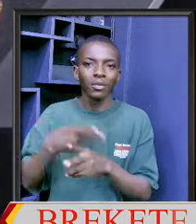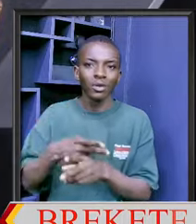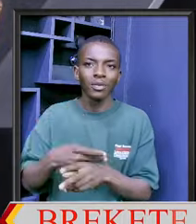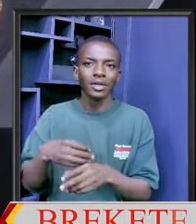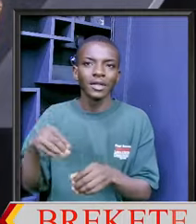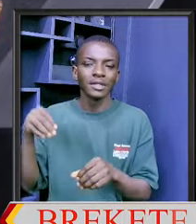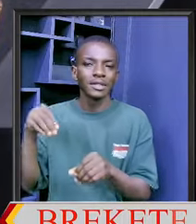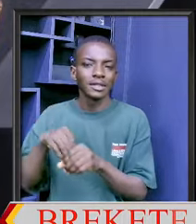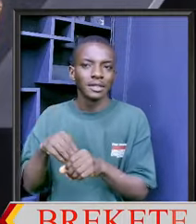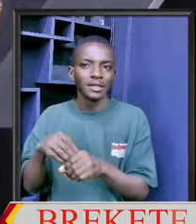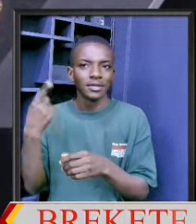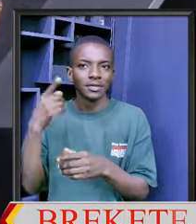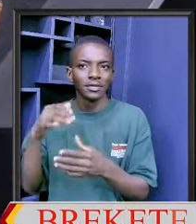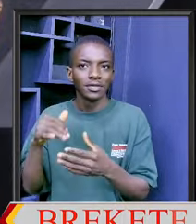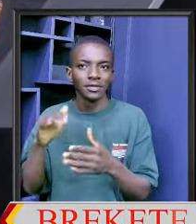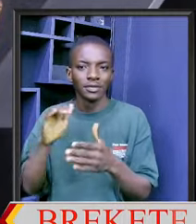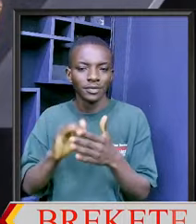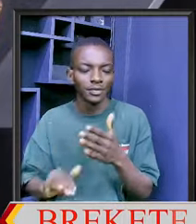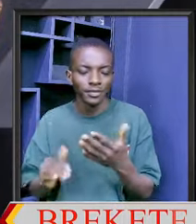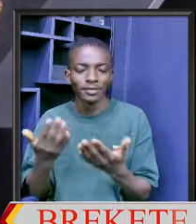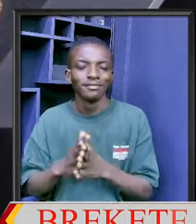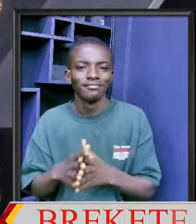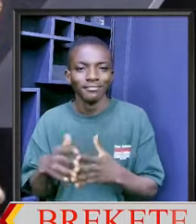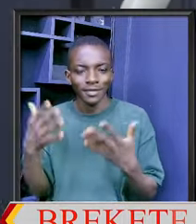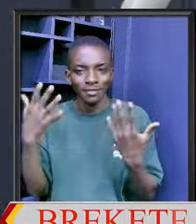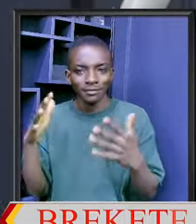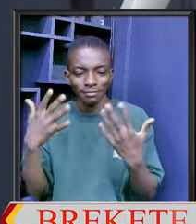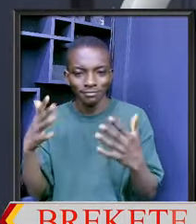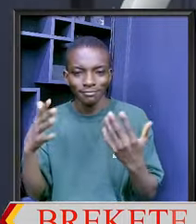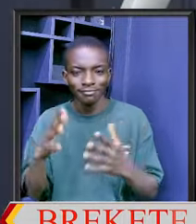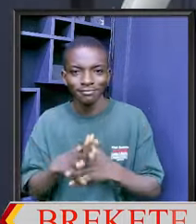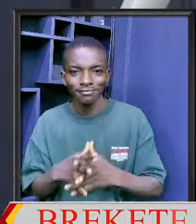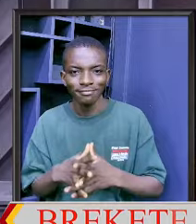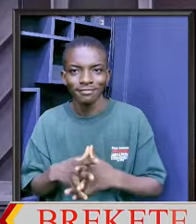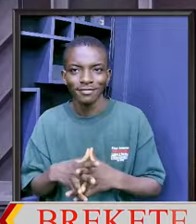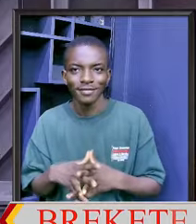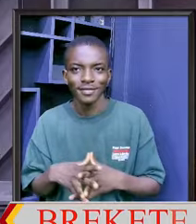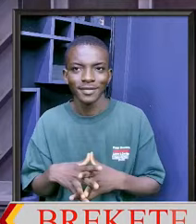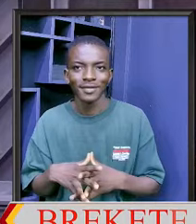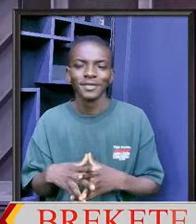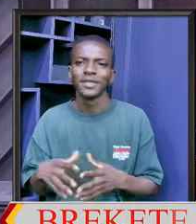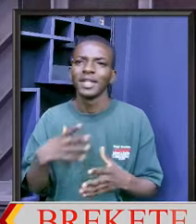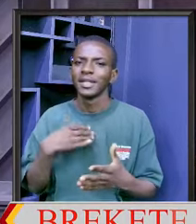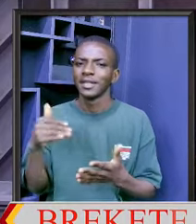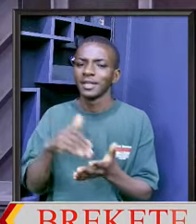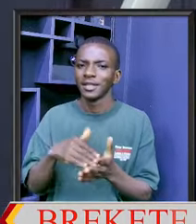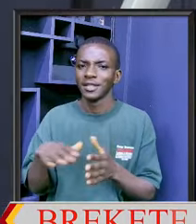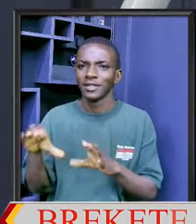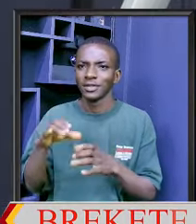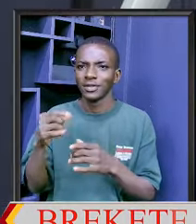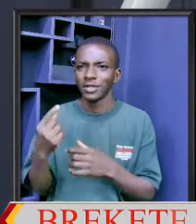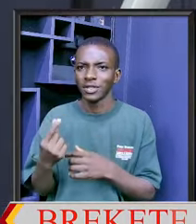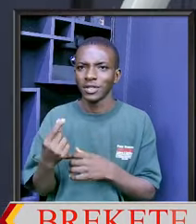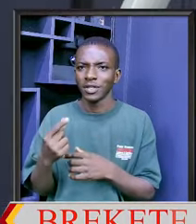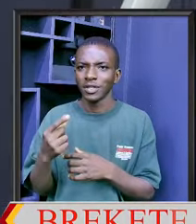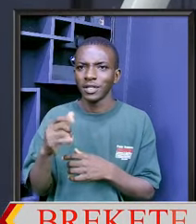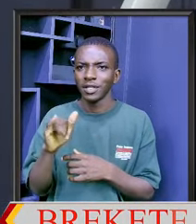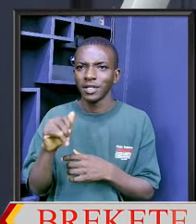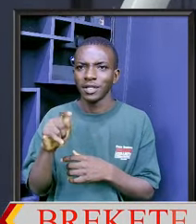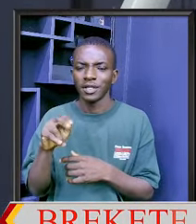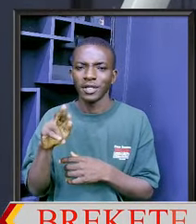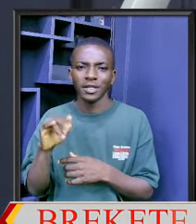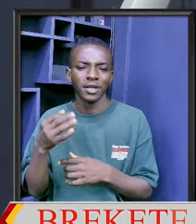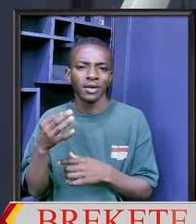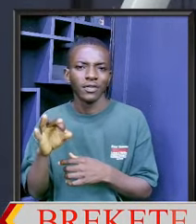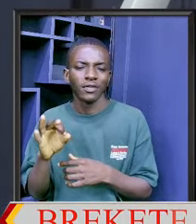inside instead of depleting. And again, do you know that a liter of